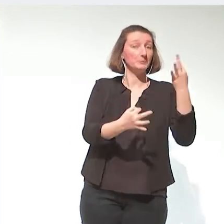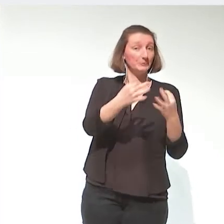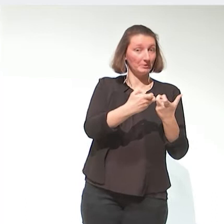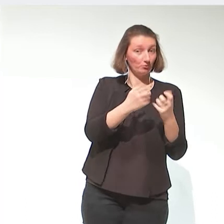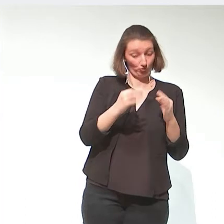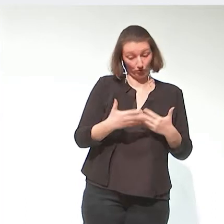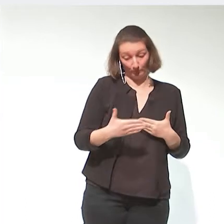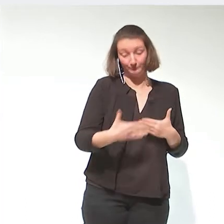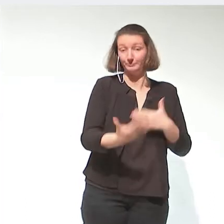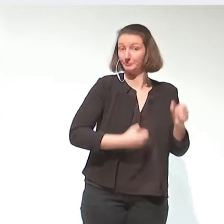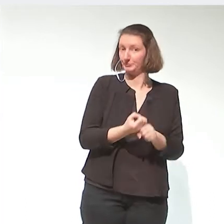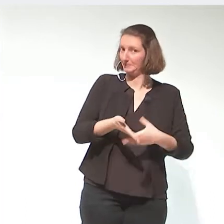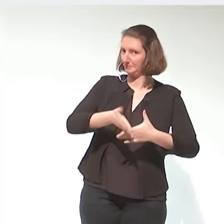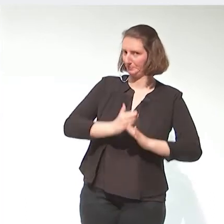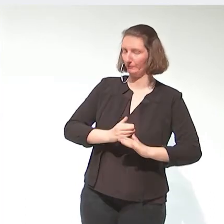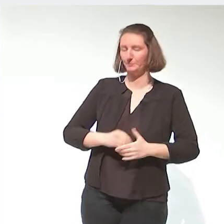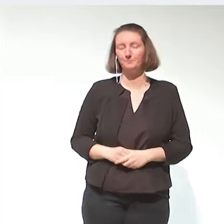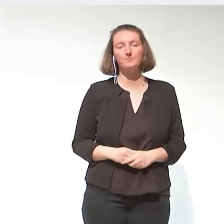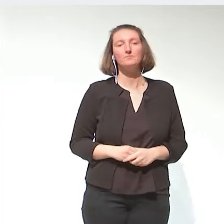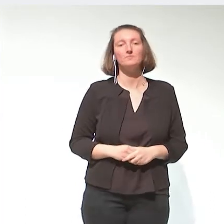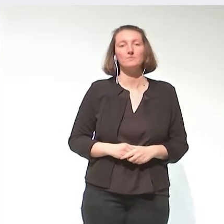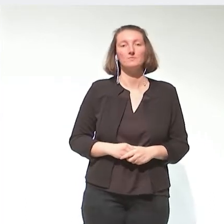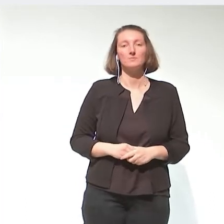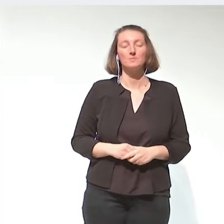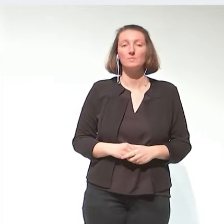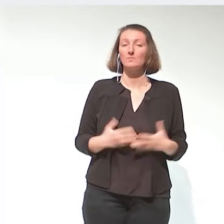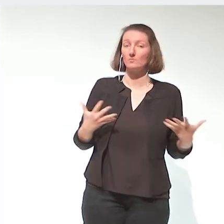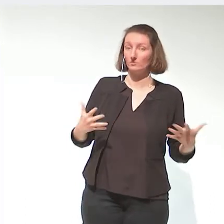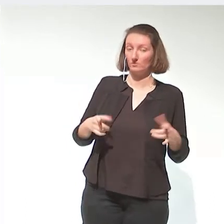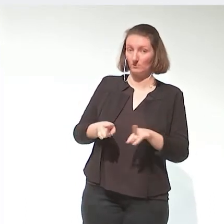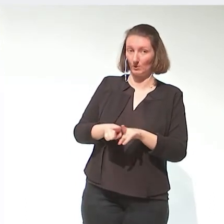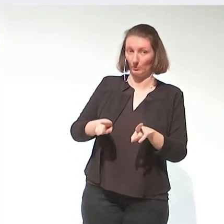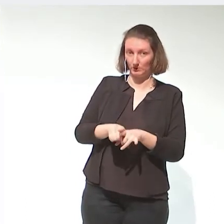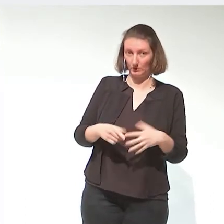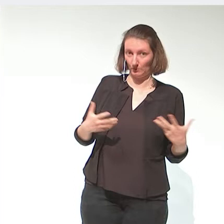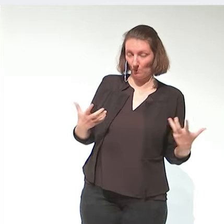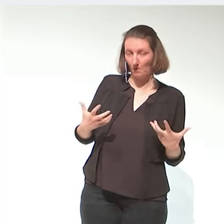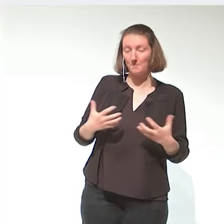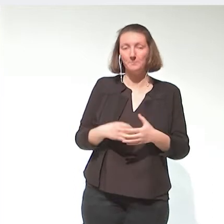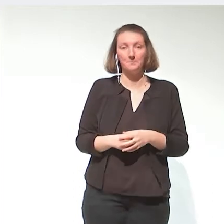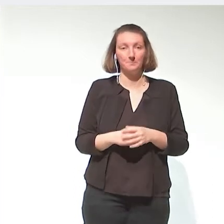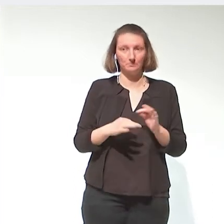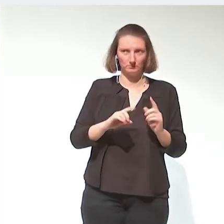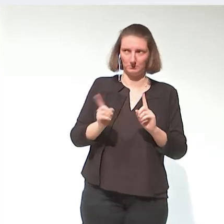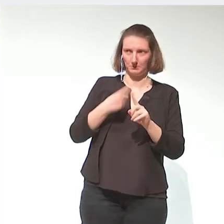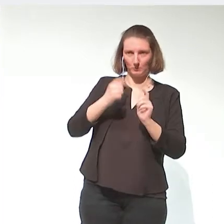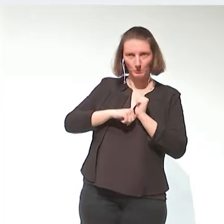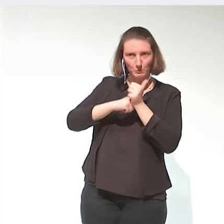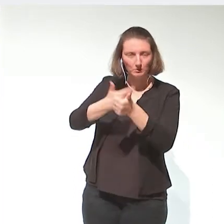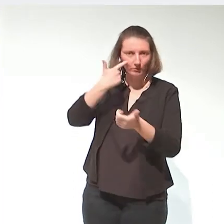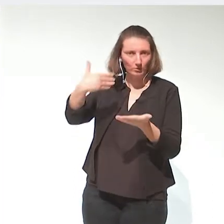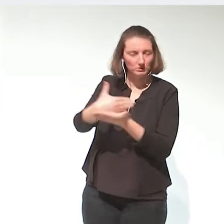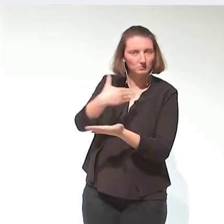we do not have a sufficient monitoring and control system. monitoring and control